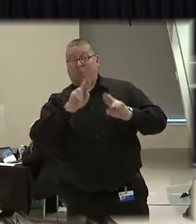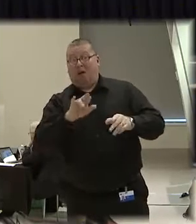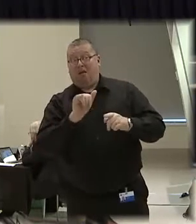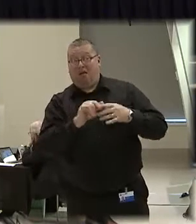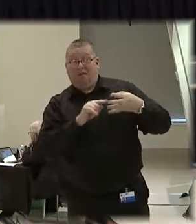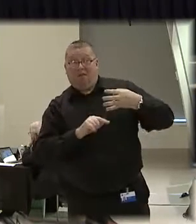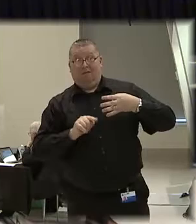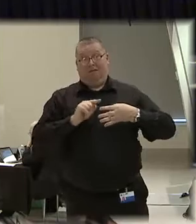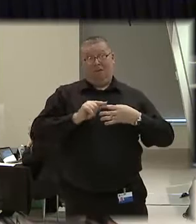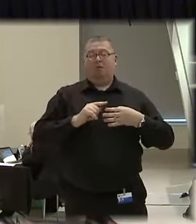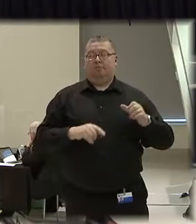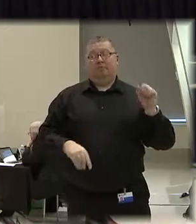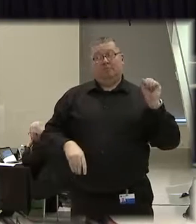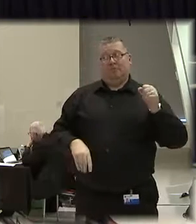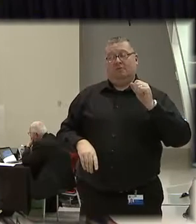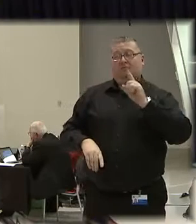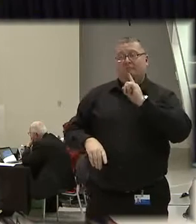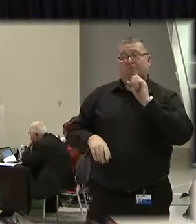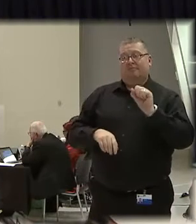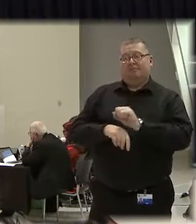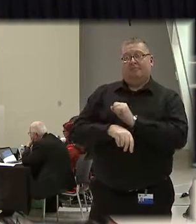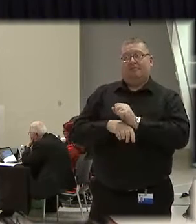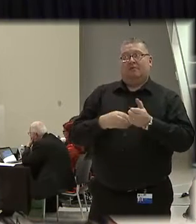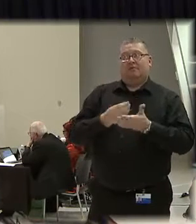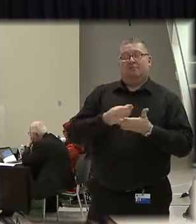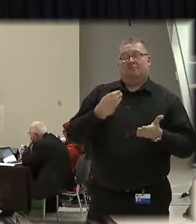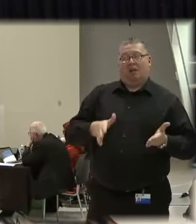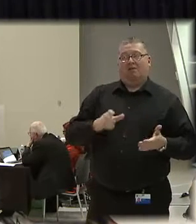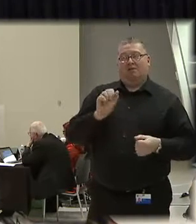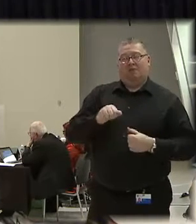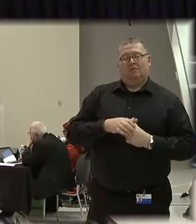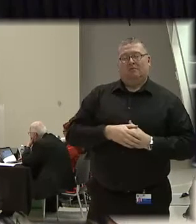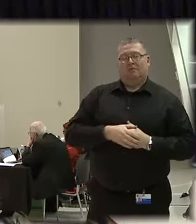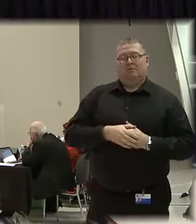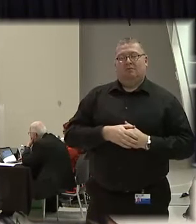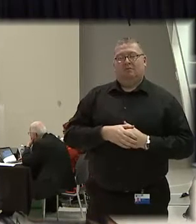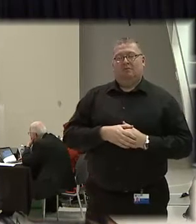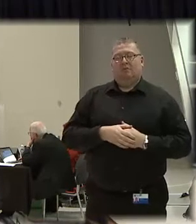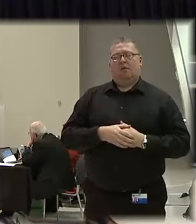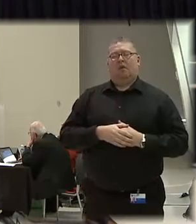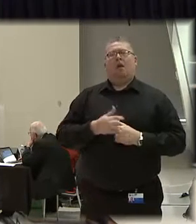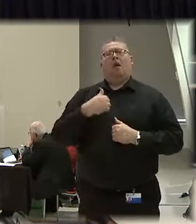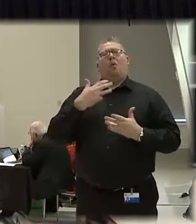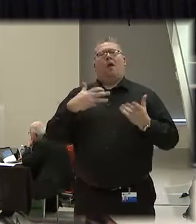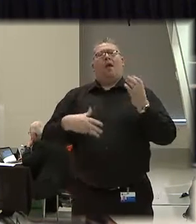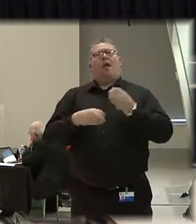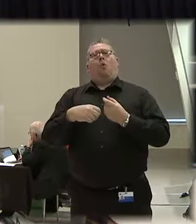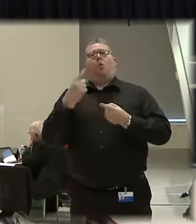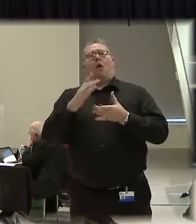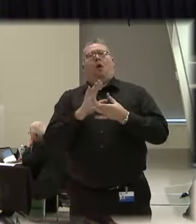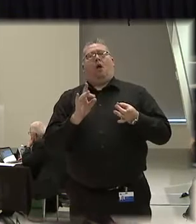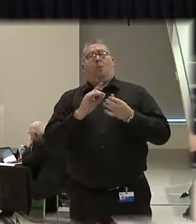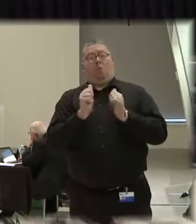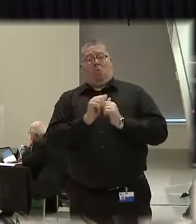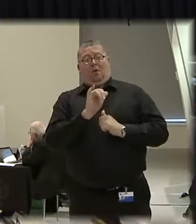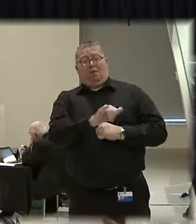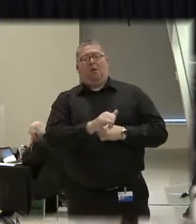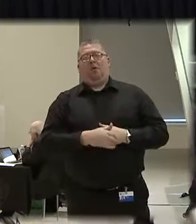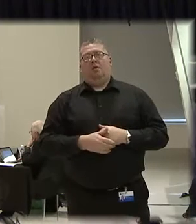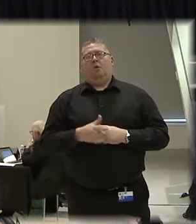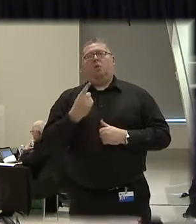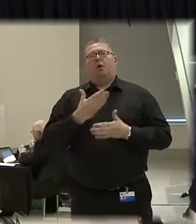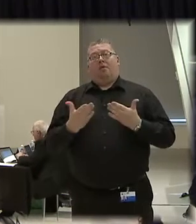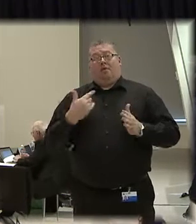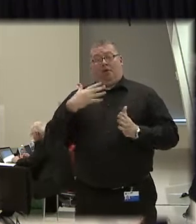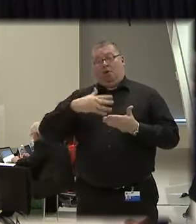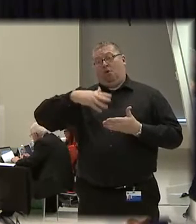appropriately to Yes. these type of events, and we need to plan for that. Yes. If I can just add one quick comment on that. One thing that I